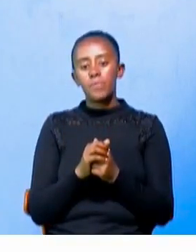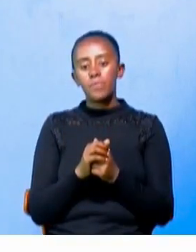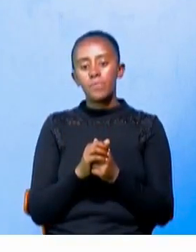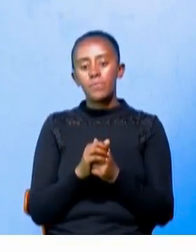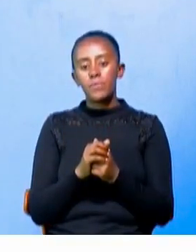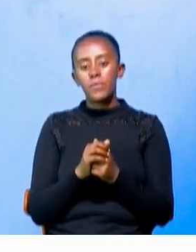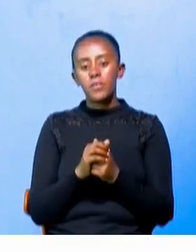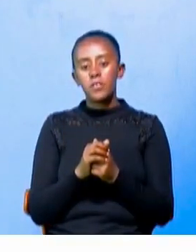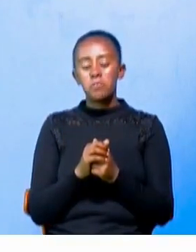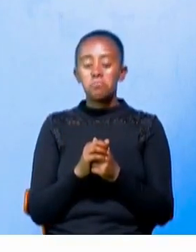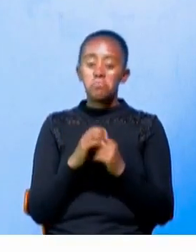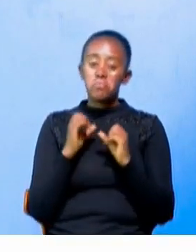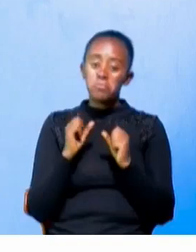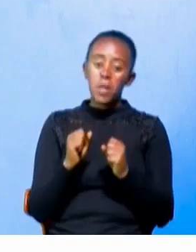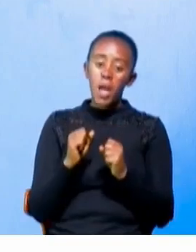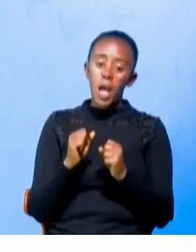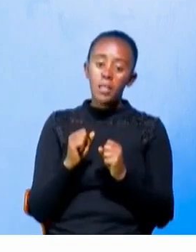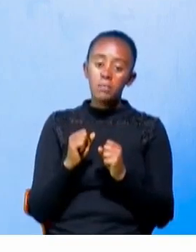can be